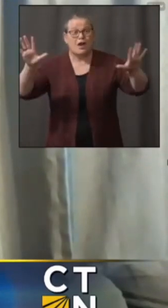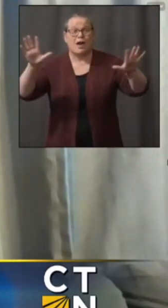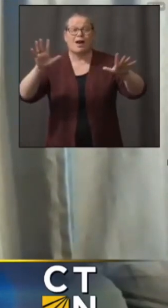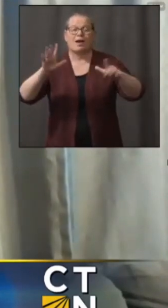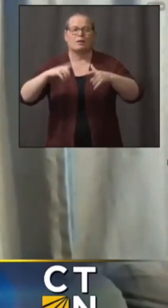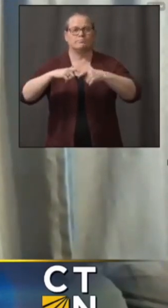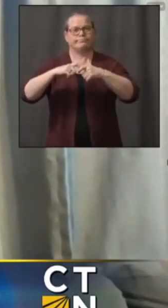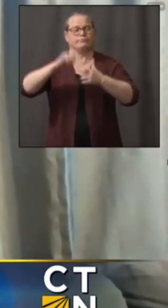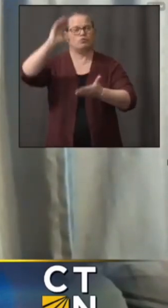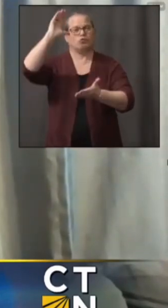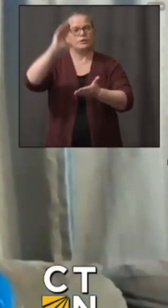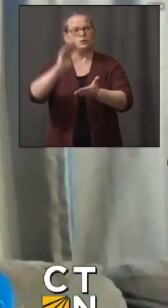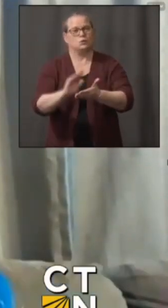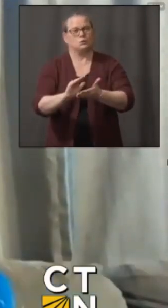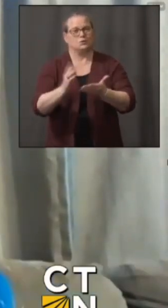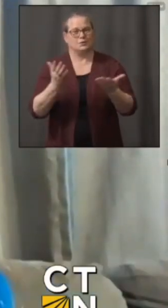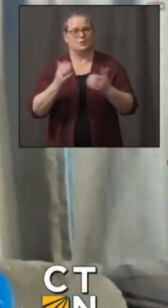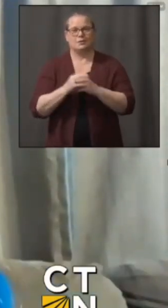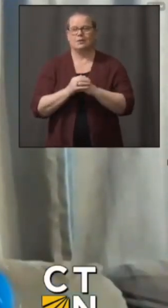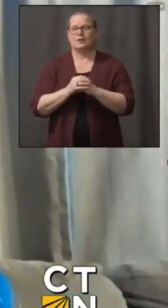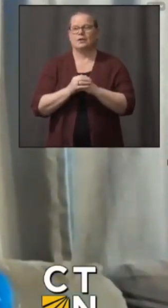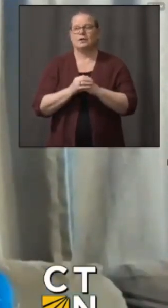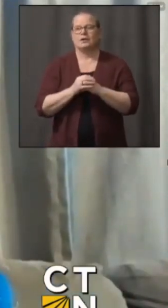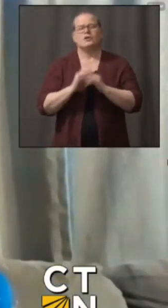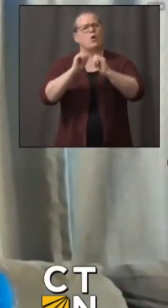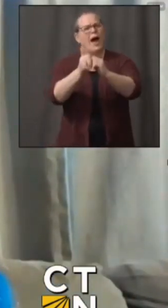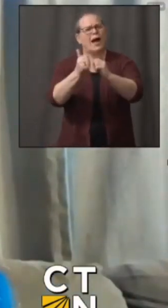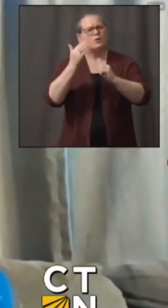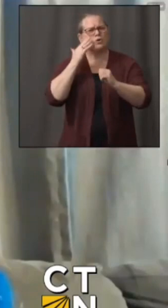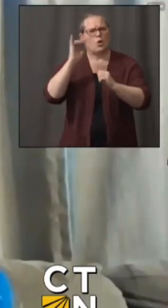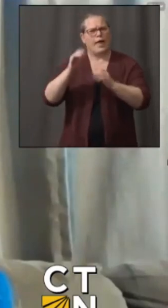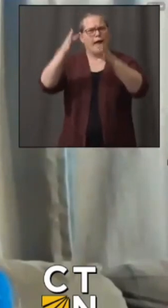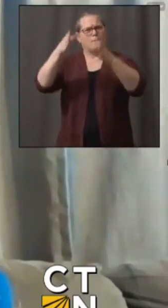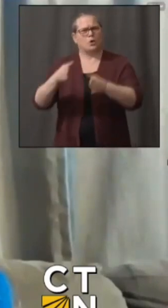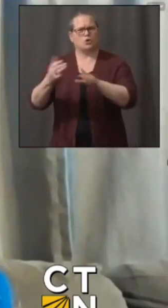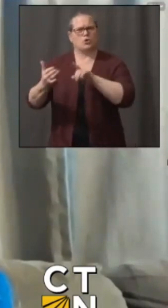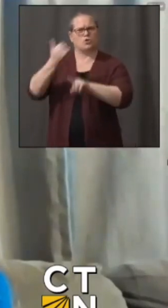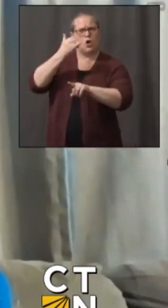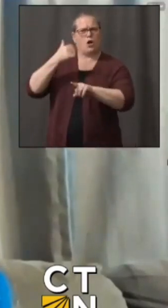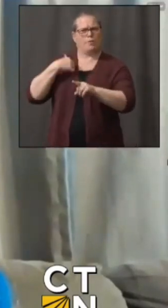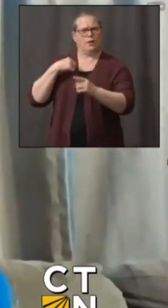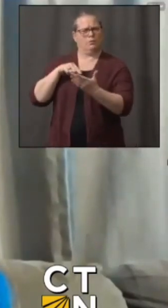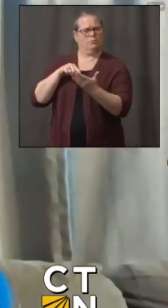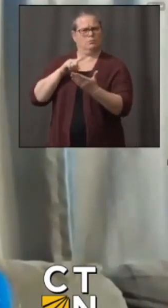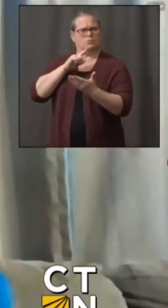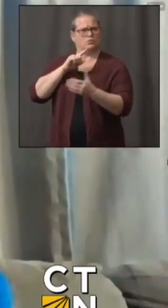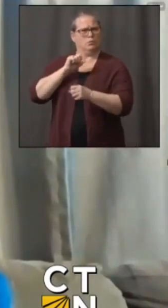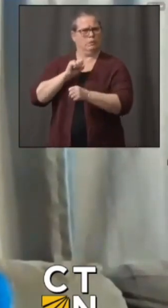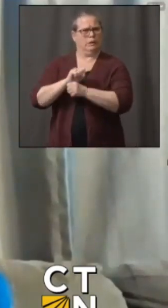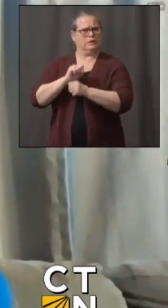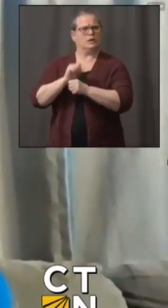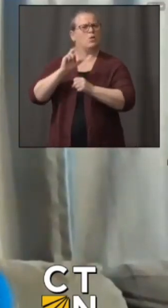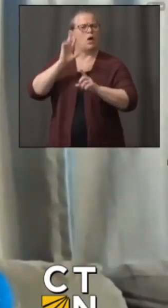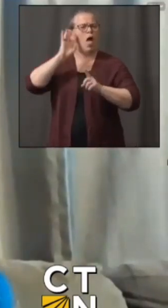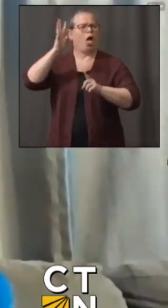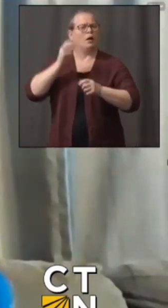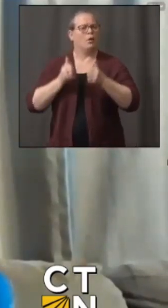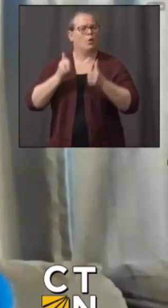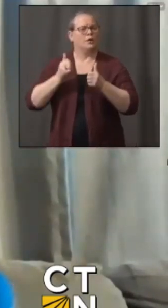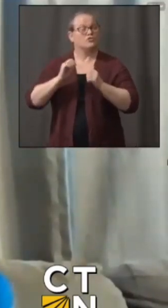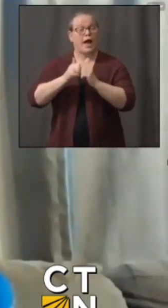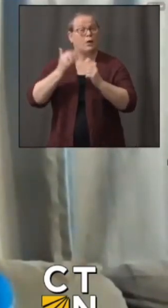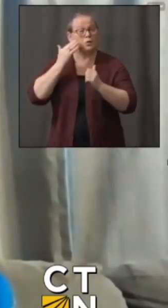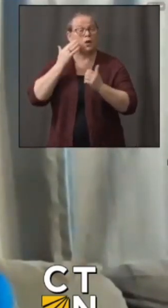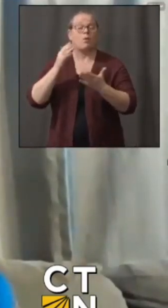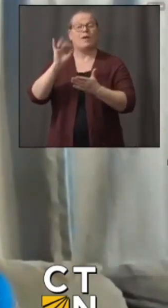can know that you're dealing with someone who's legitimate. If they're a real contact tracer, they're not going to ask you